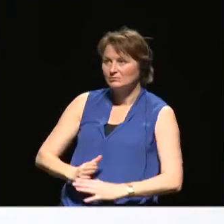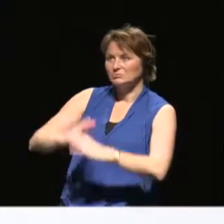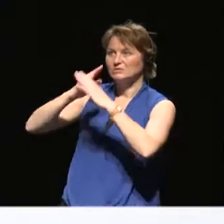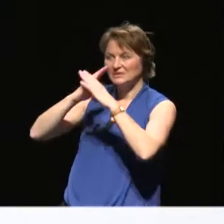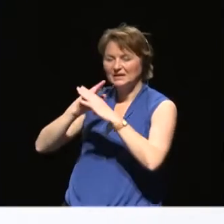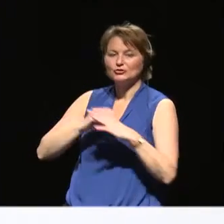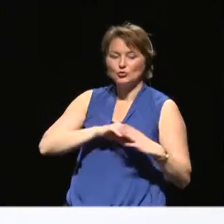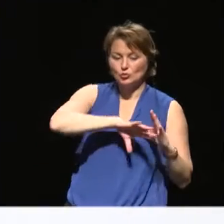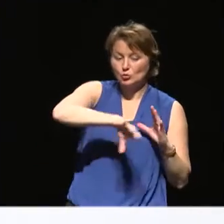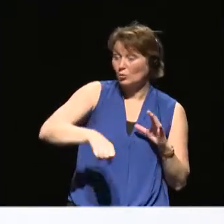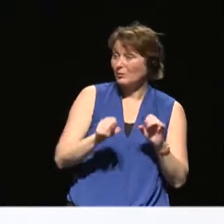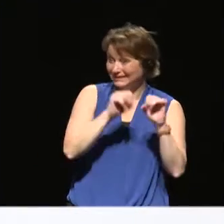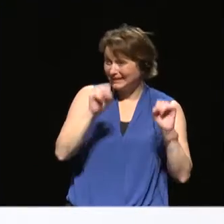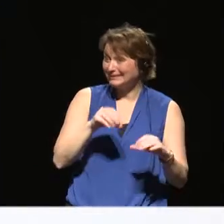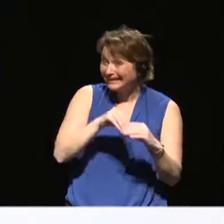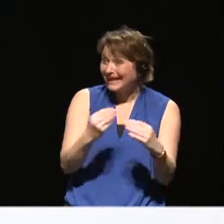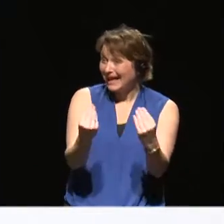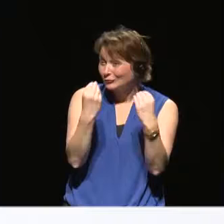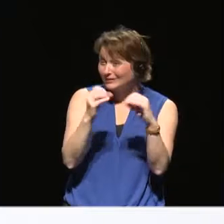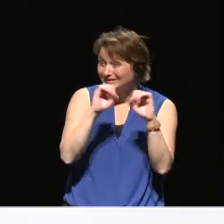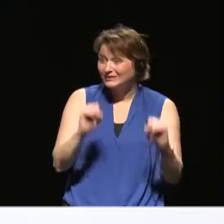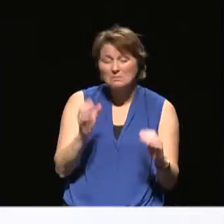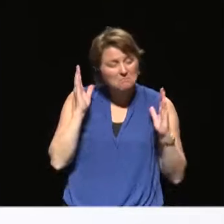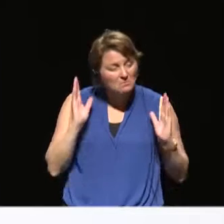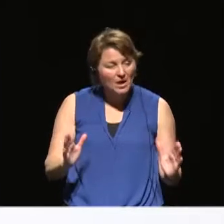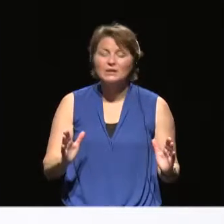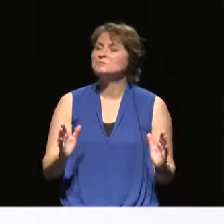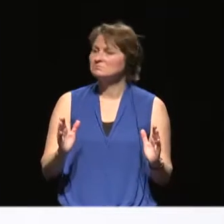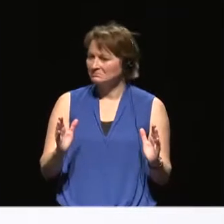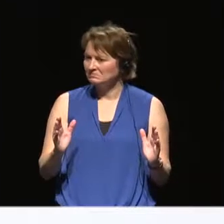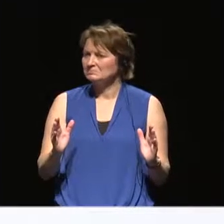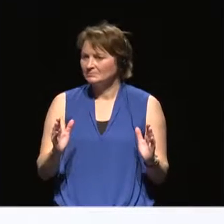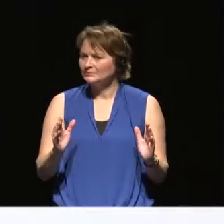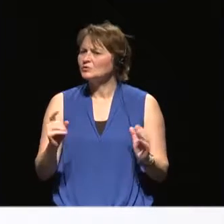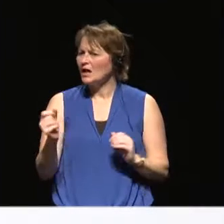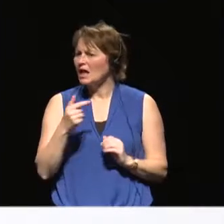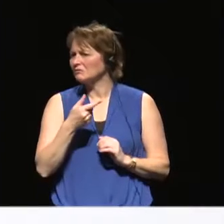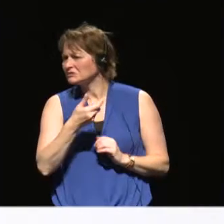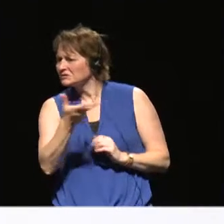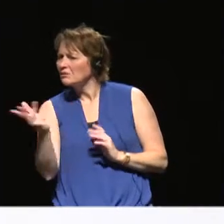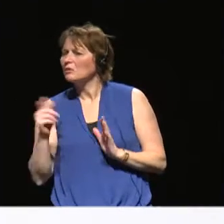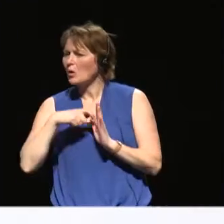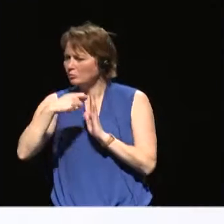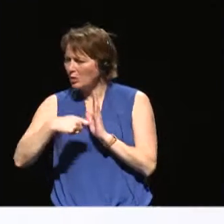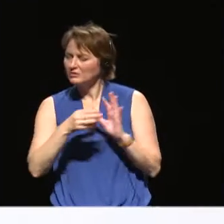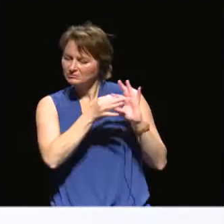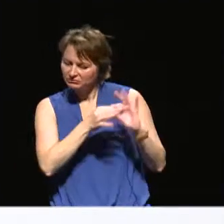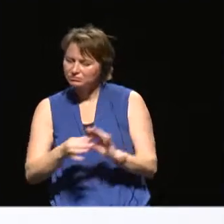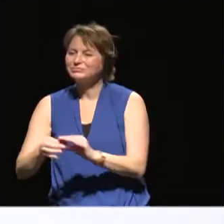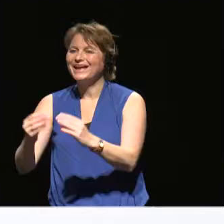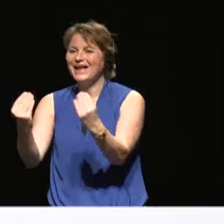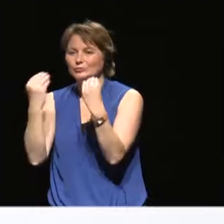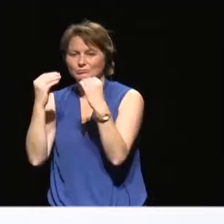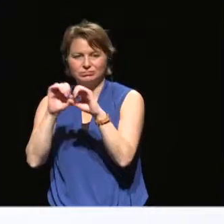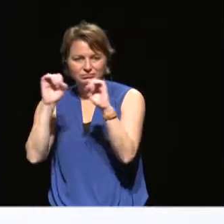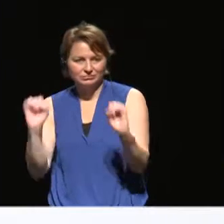education system is absolutely crucial. We address several projects to the education system. Very crucial is